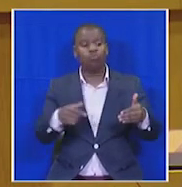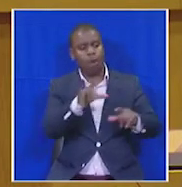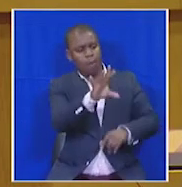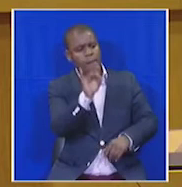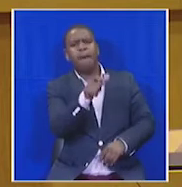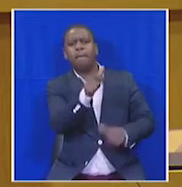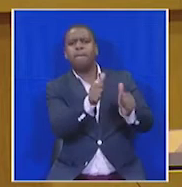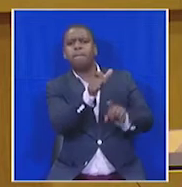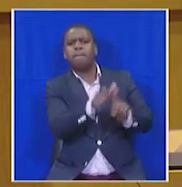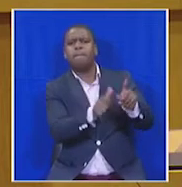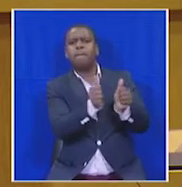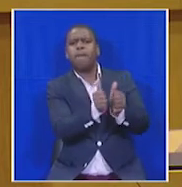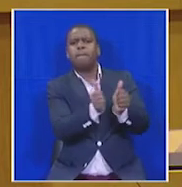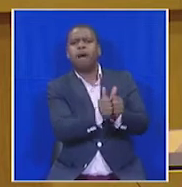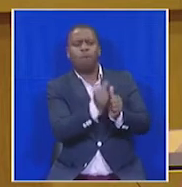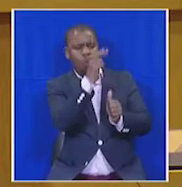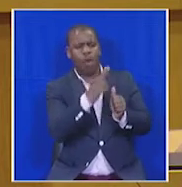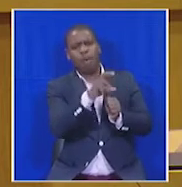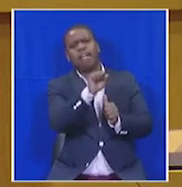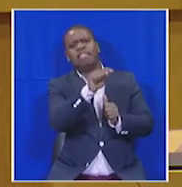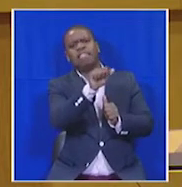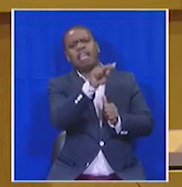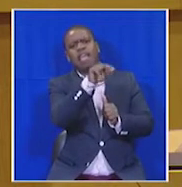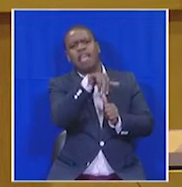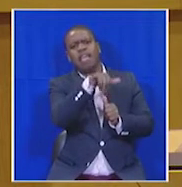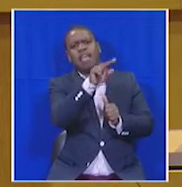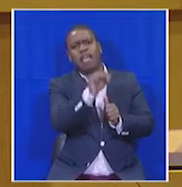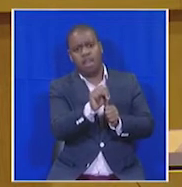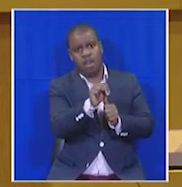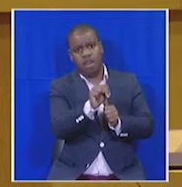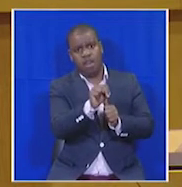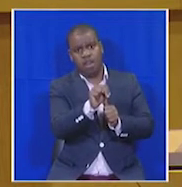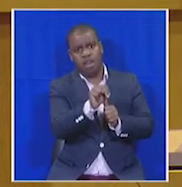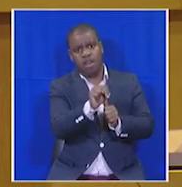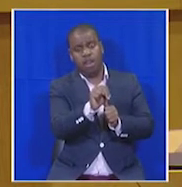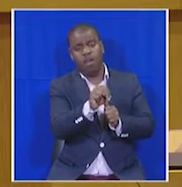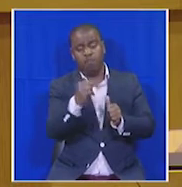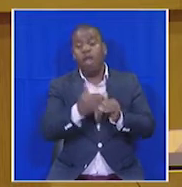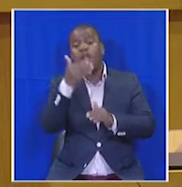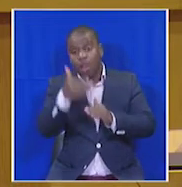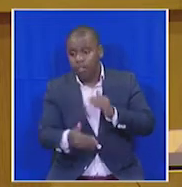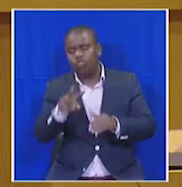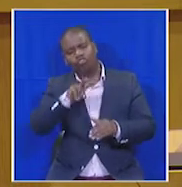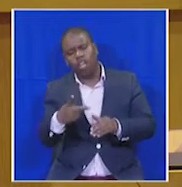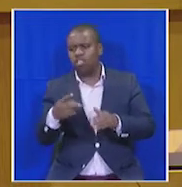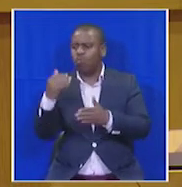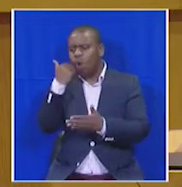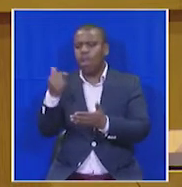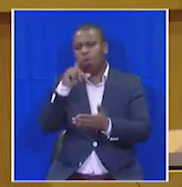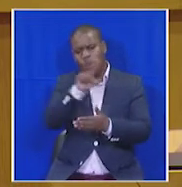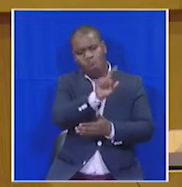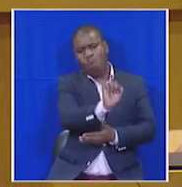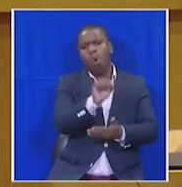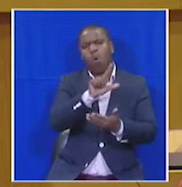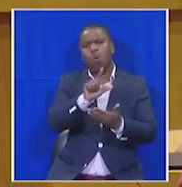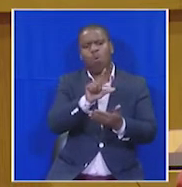as you requested, and now you are allowing that minister to get away from his accountability to this House yet again. I would submit